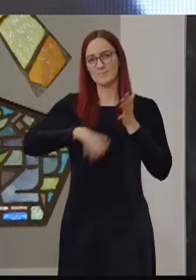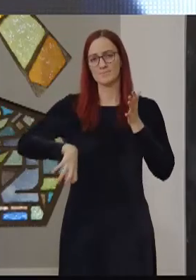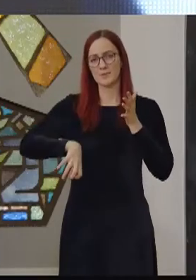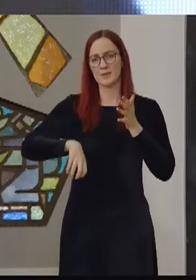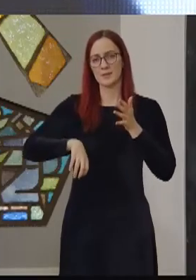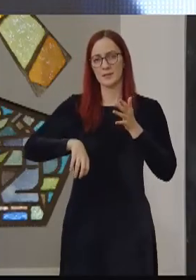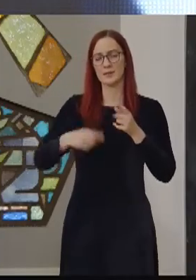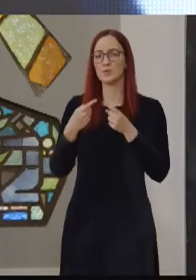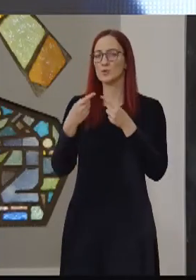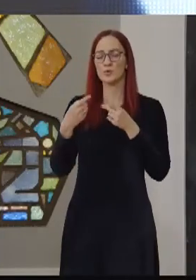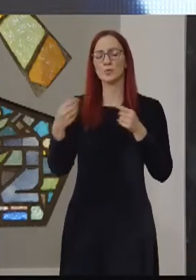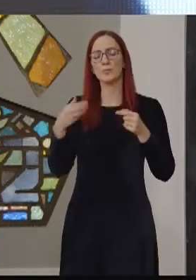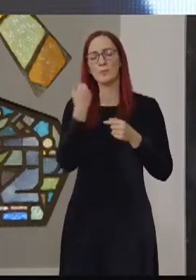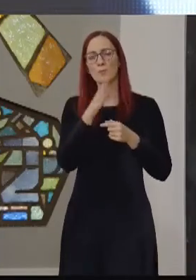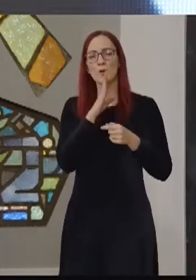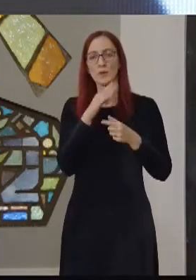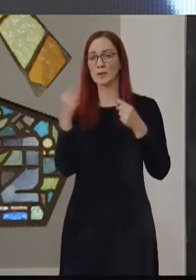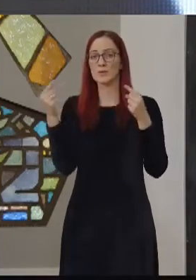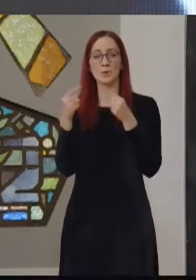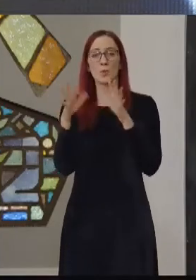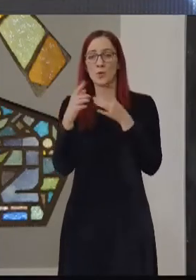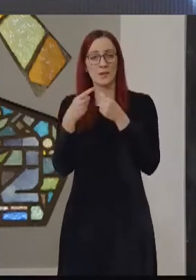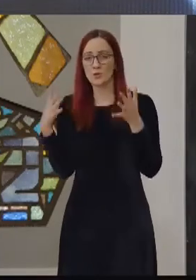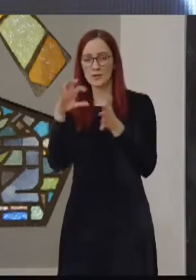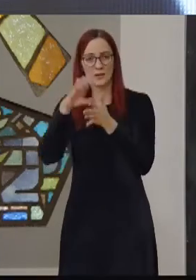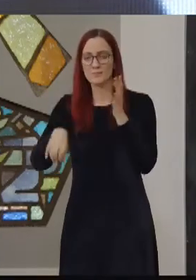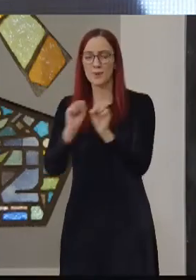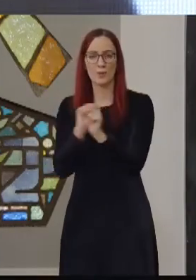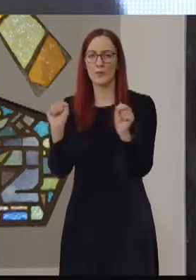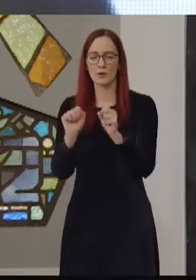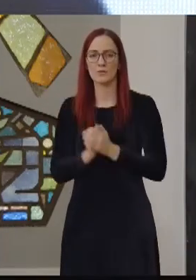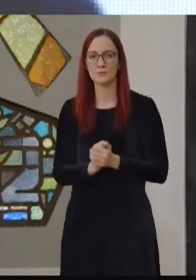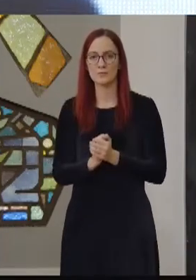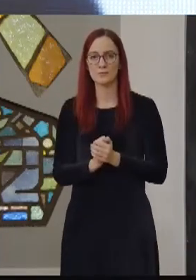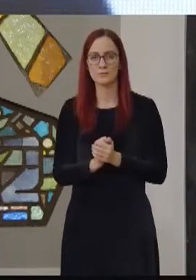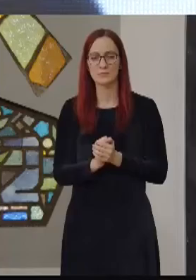and that women who are victims to violence should not be